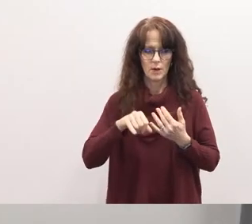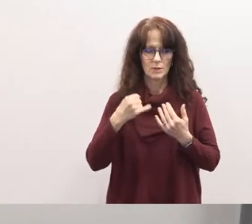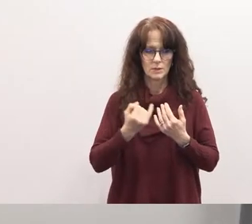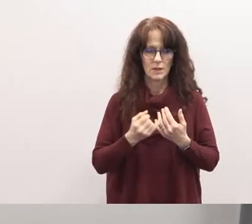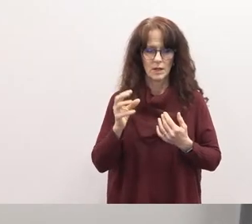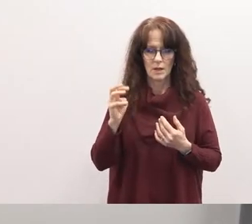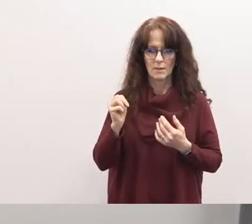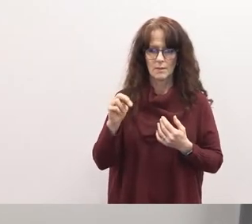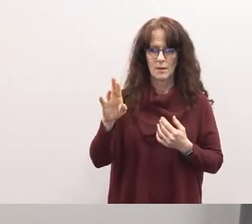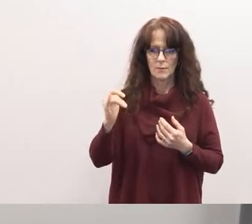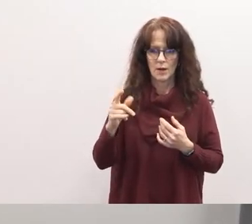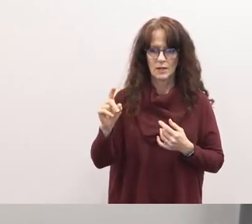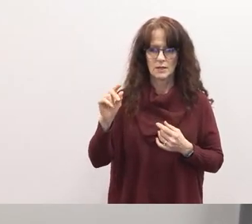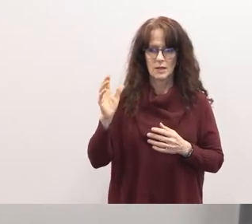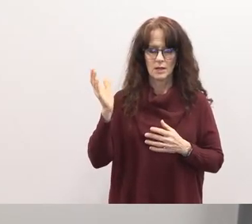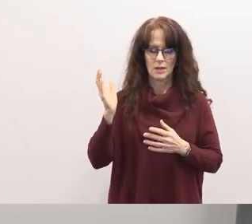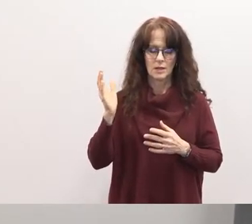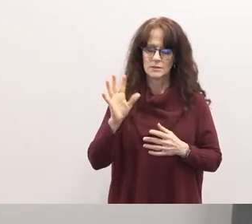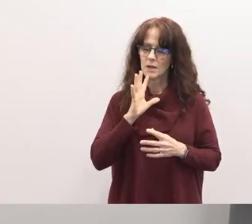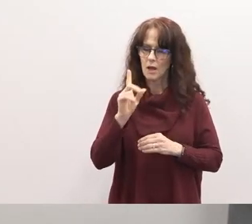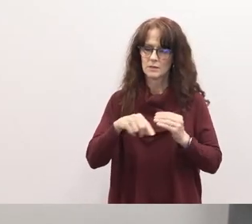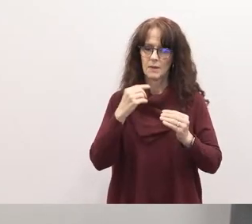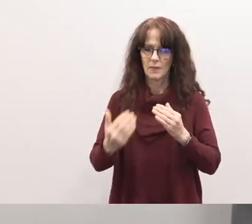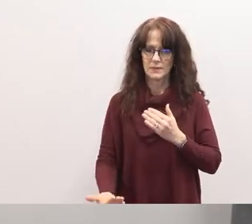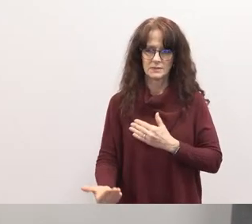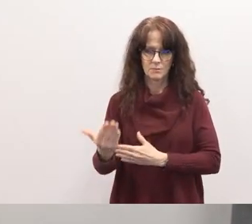Mr. Miranda presented this morning.